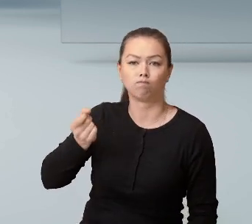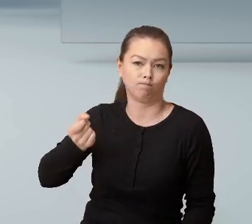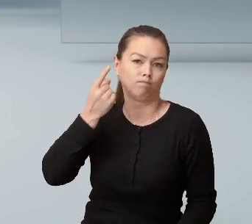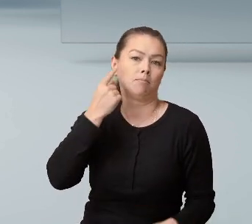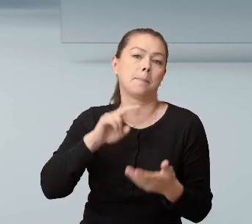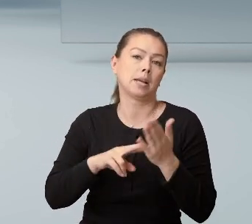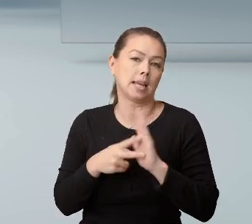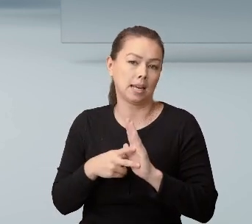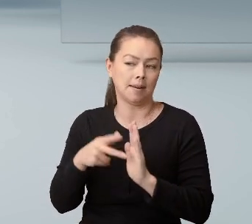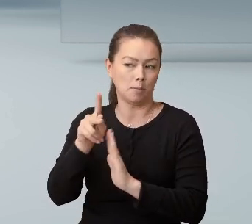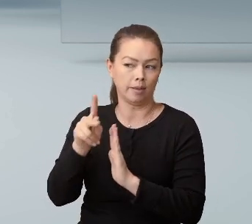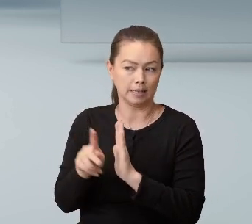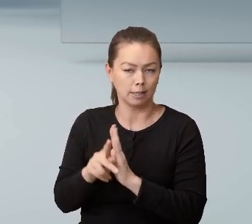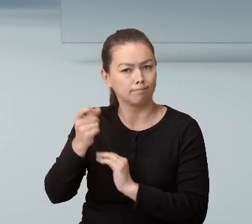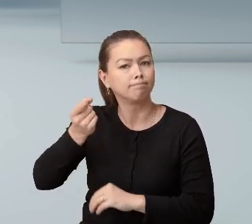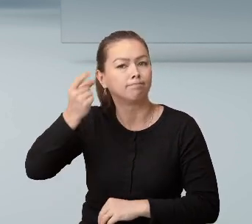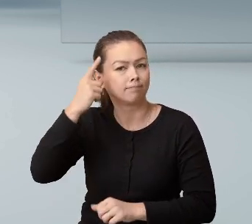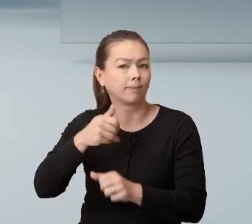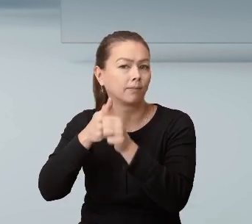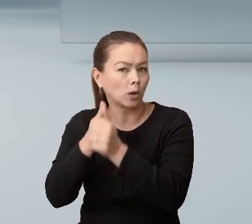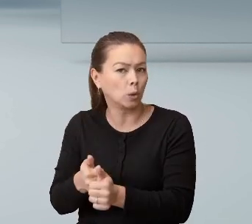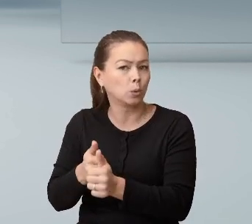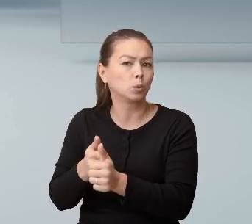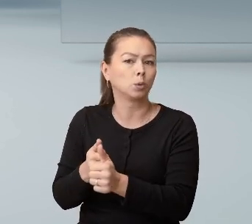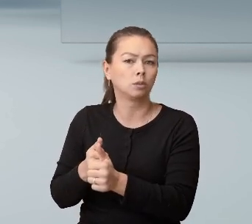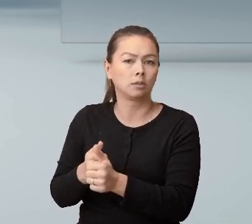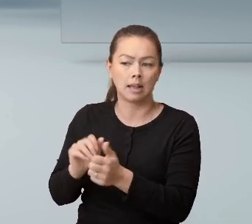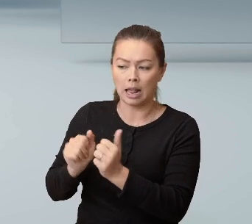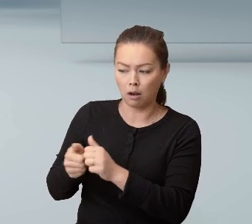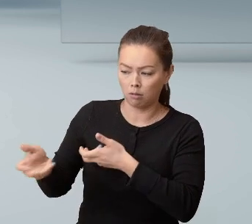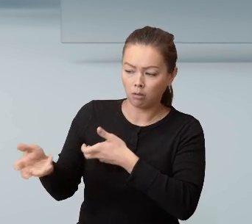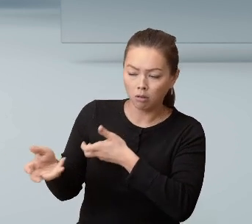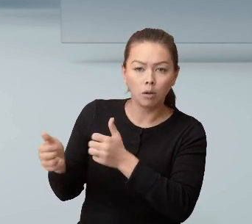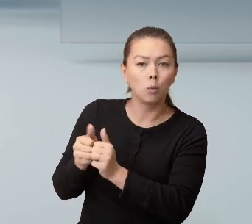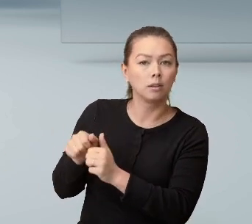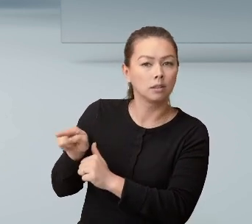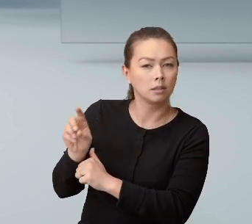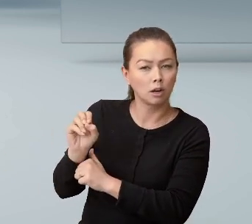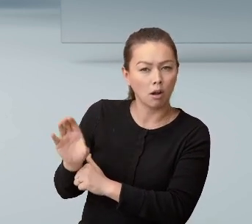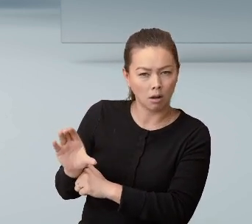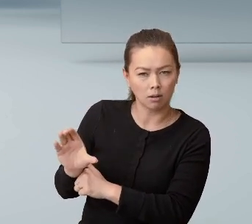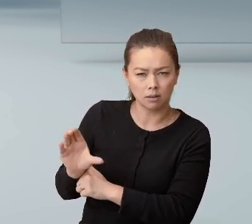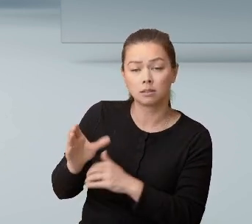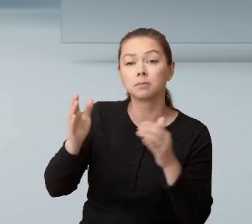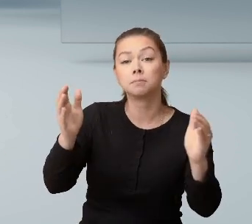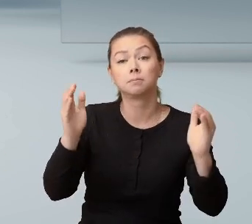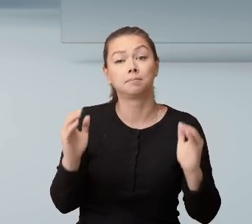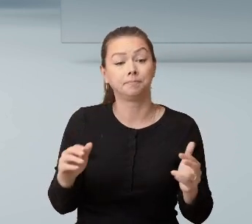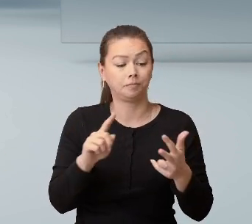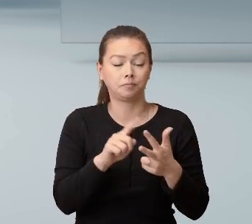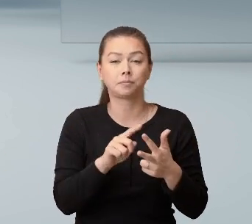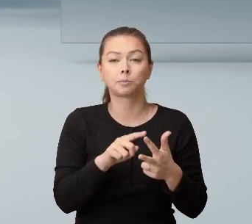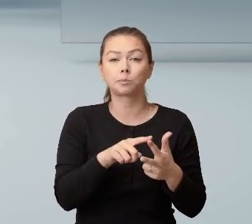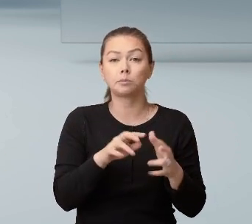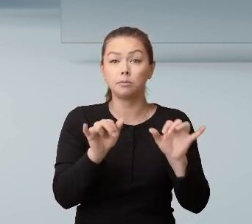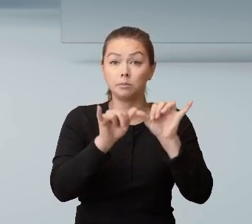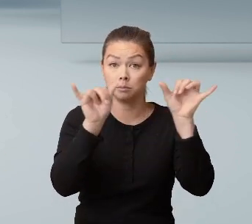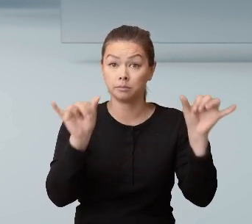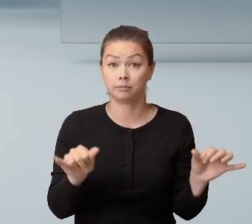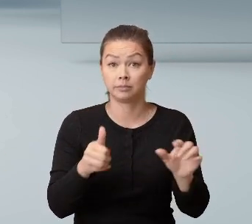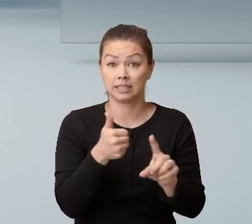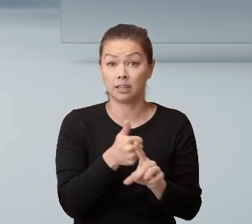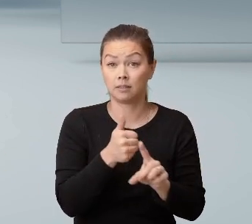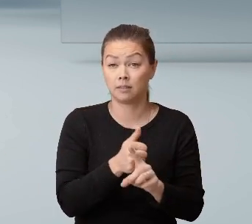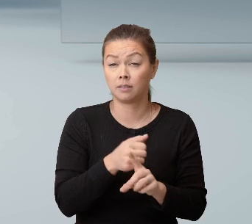policy perspective, how to treat a confidential document, and so forth. Second, the system